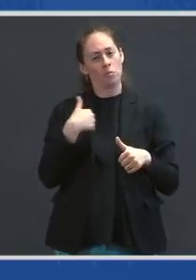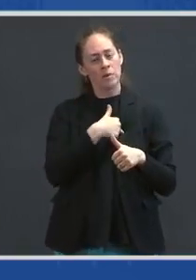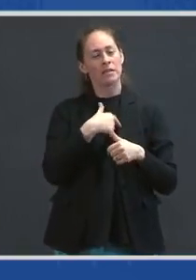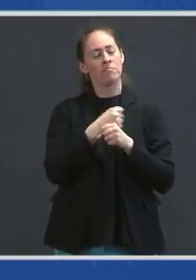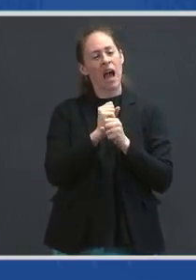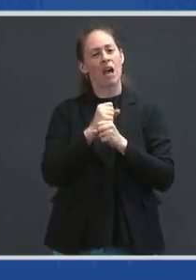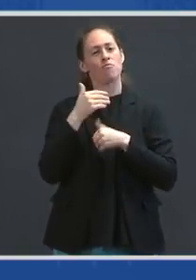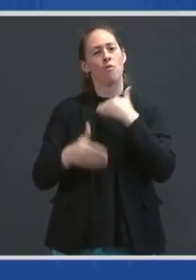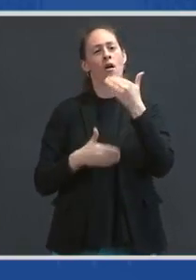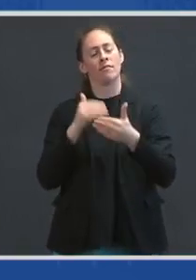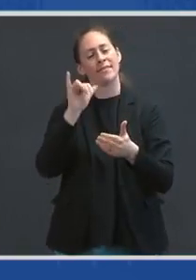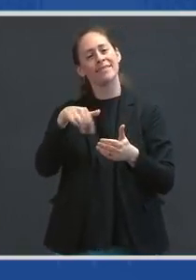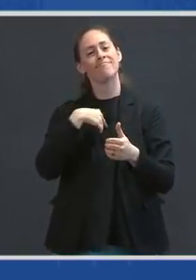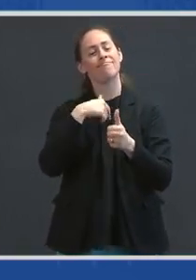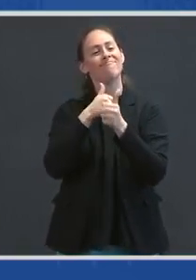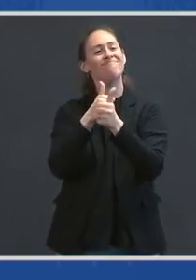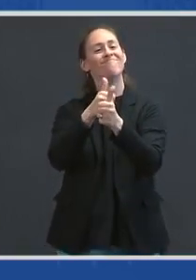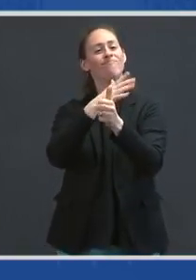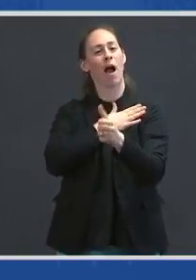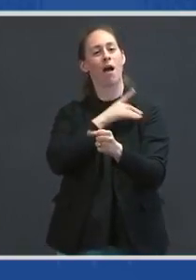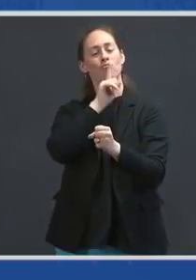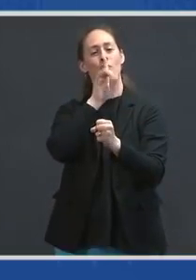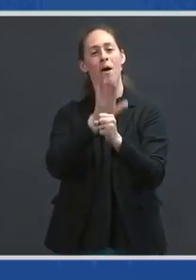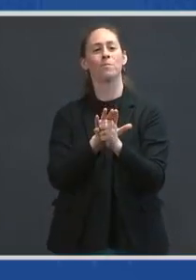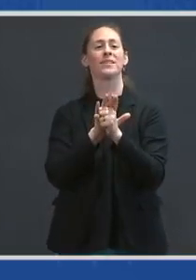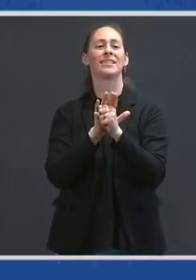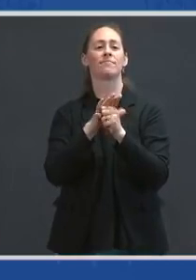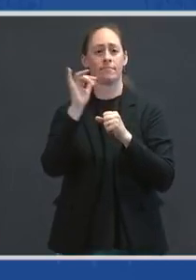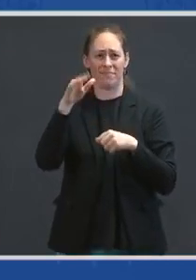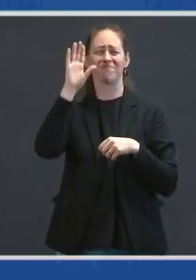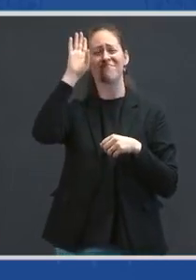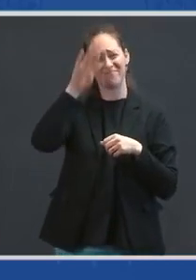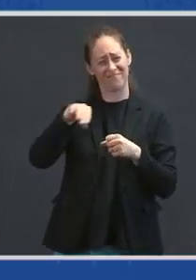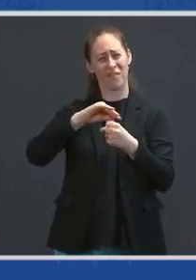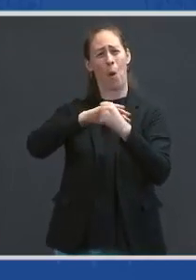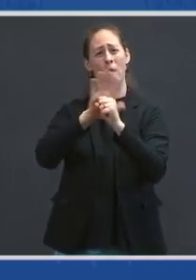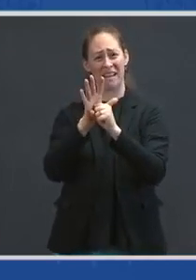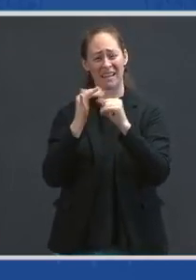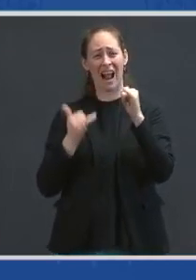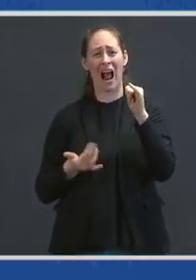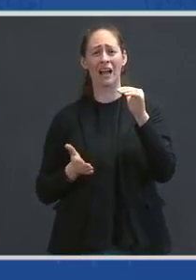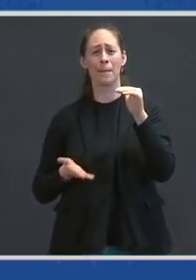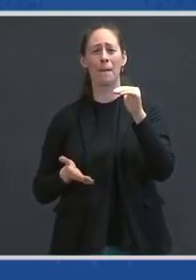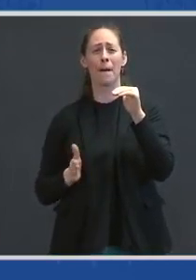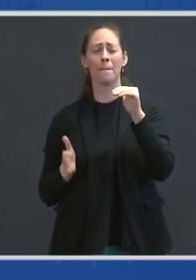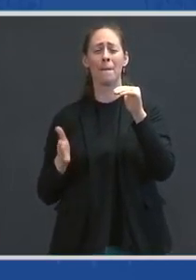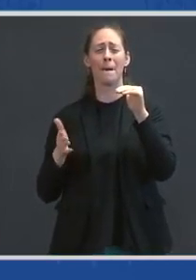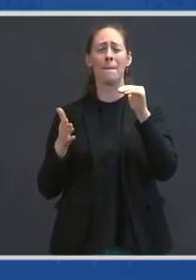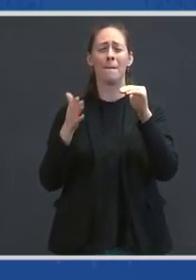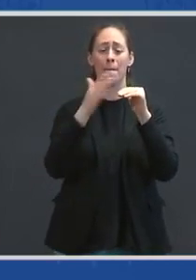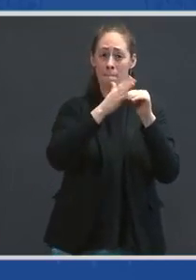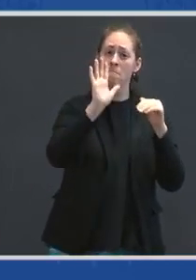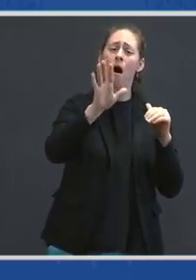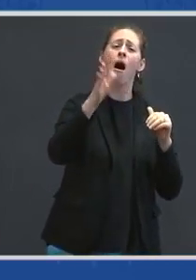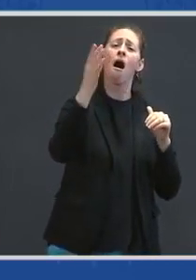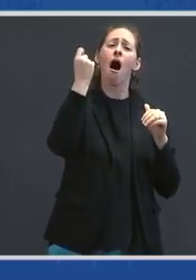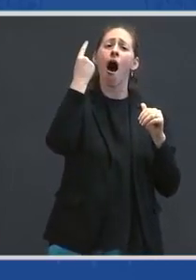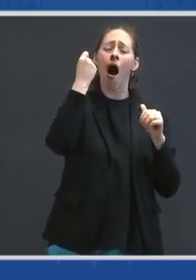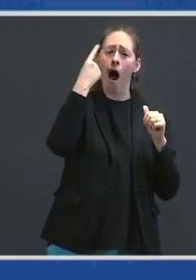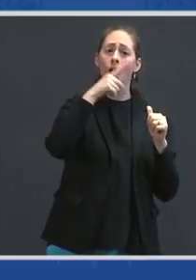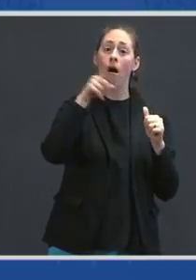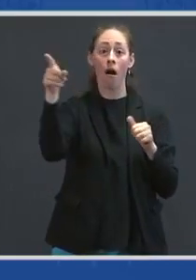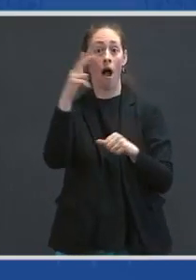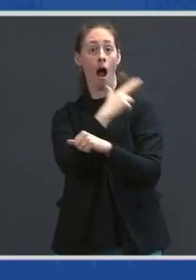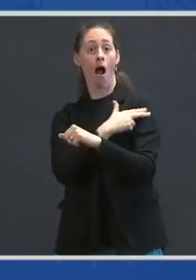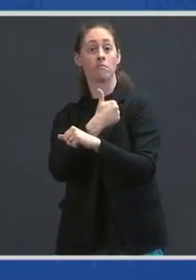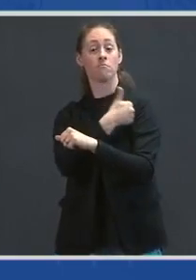that while COVID-19 vaccinations are up, COVID cases and hospitalizations are coming down. But I need to be honest with